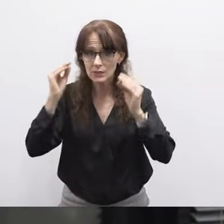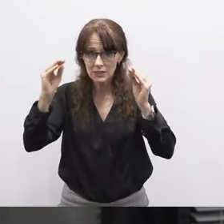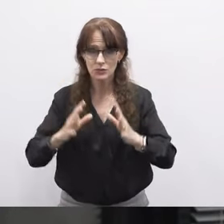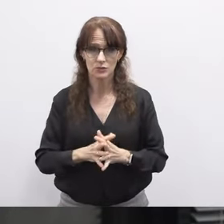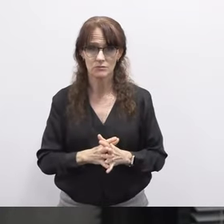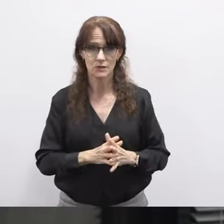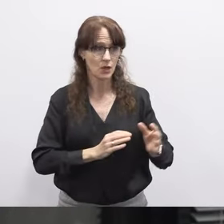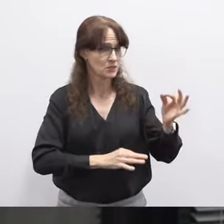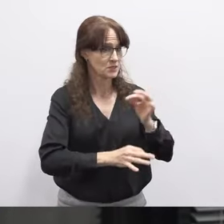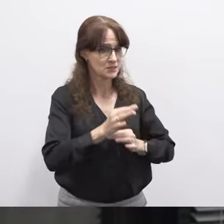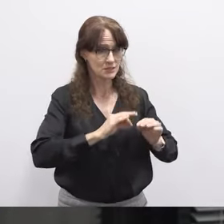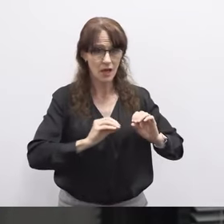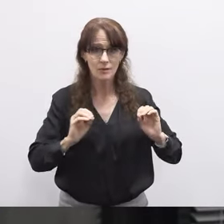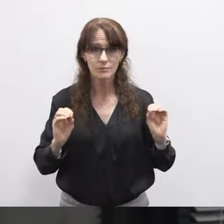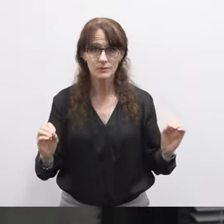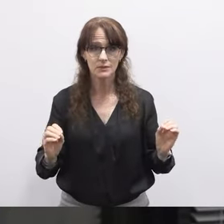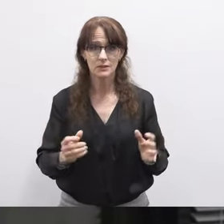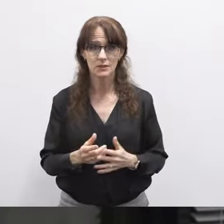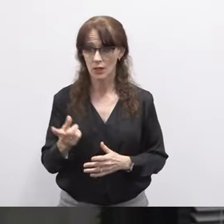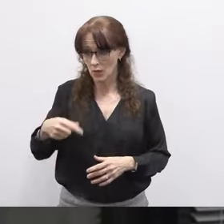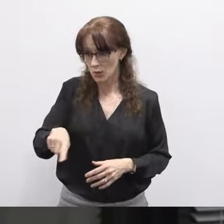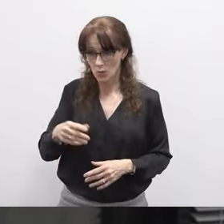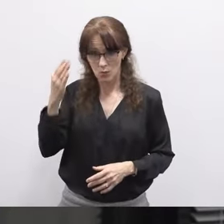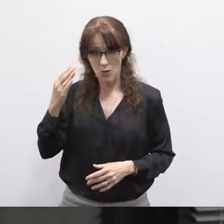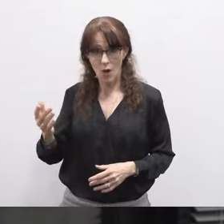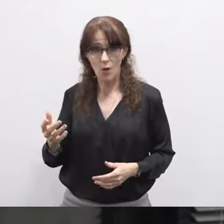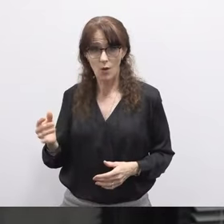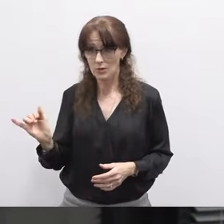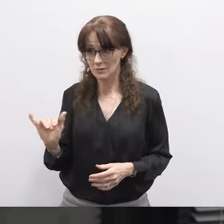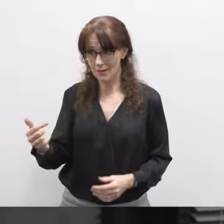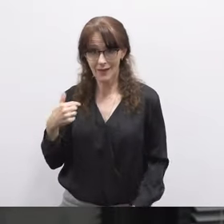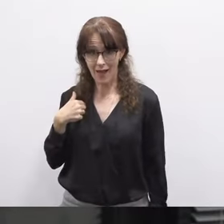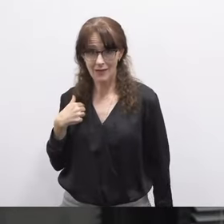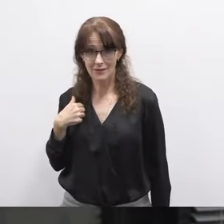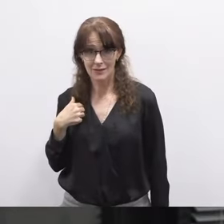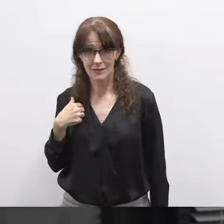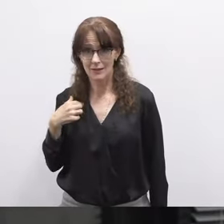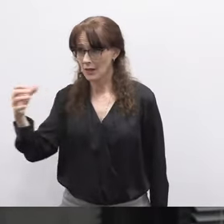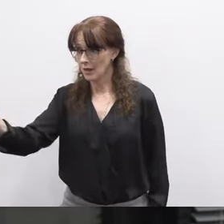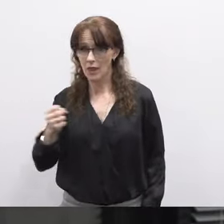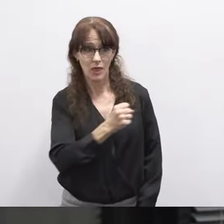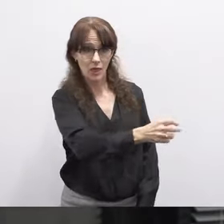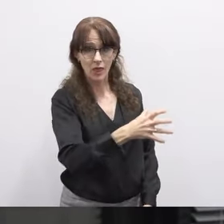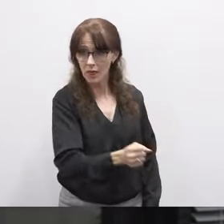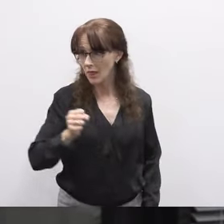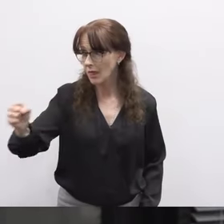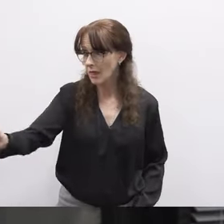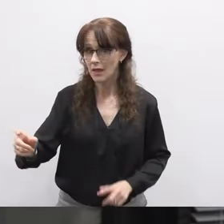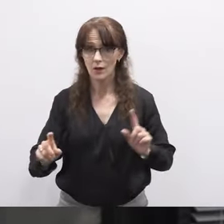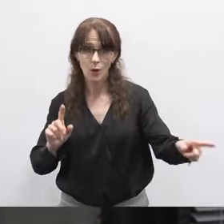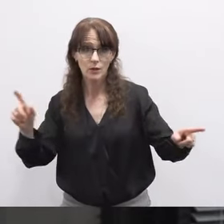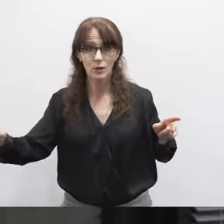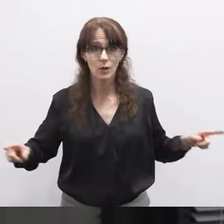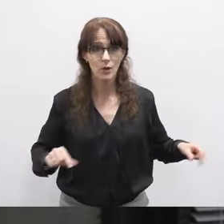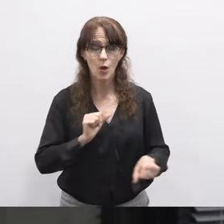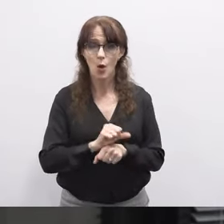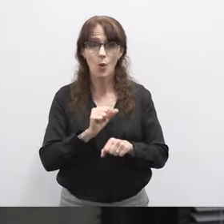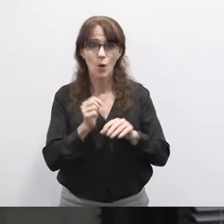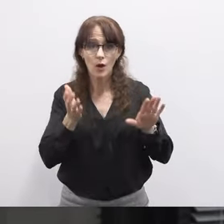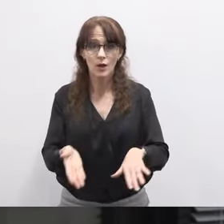no subs out there. So you guys know as well as I do, they have you guys going out there. So we're getting worked to